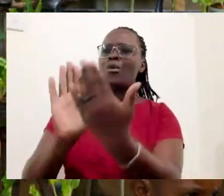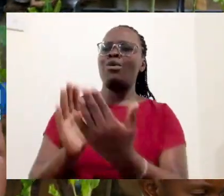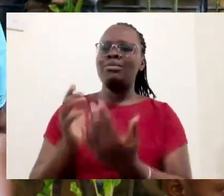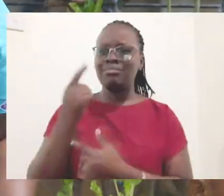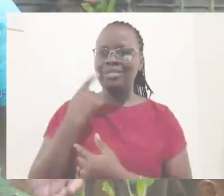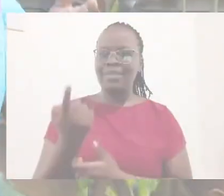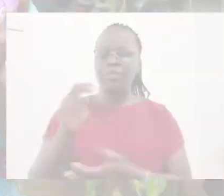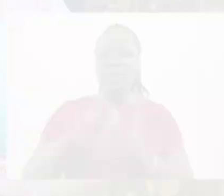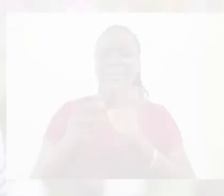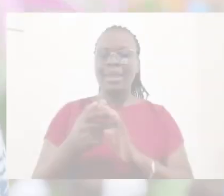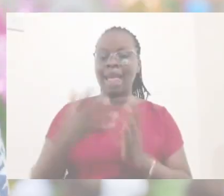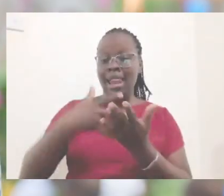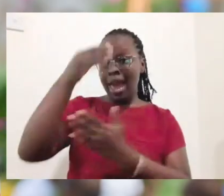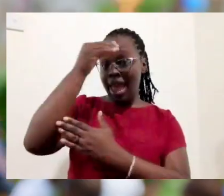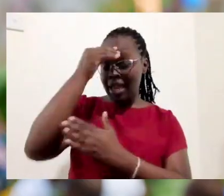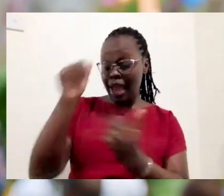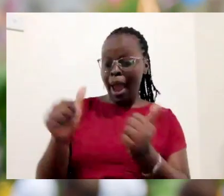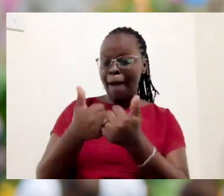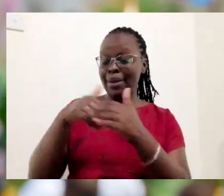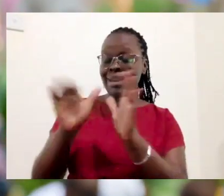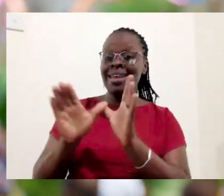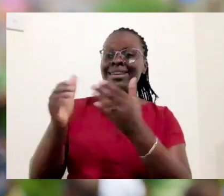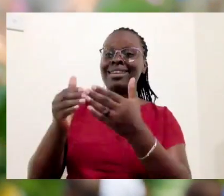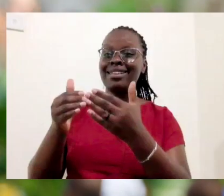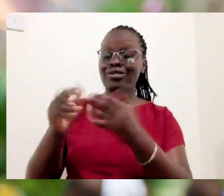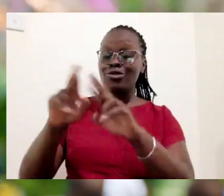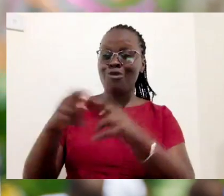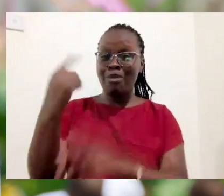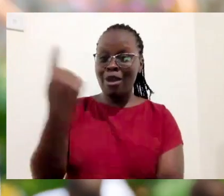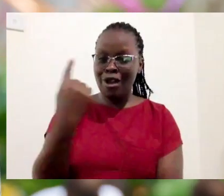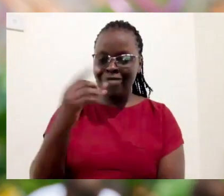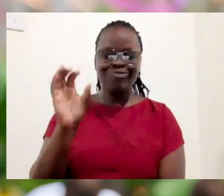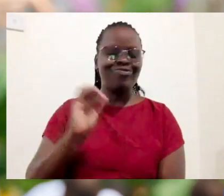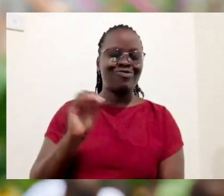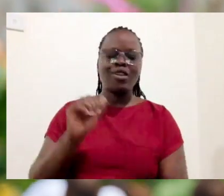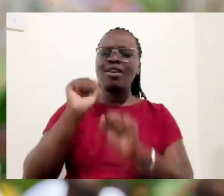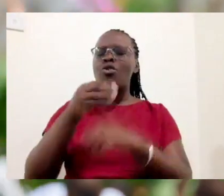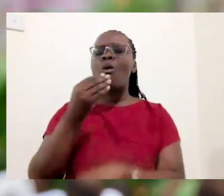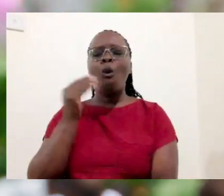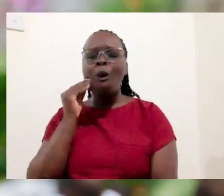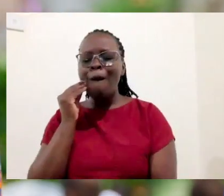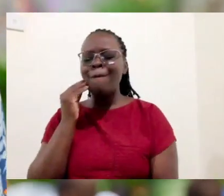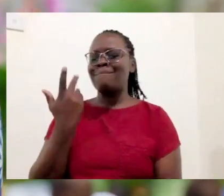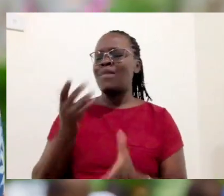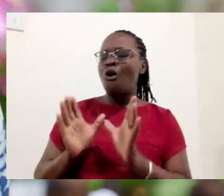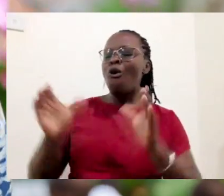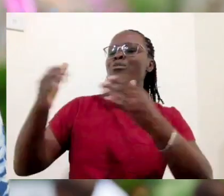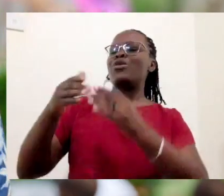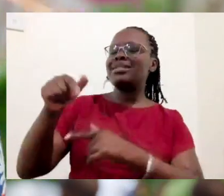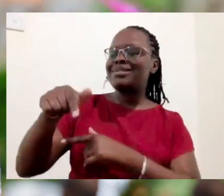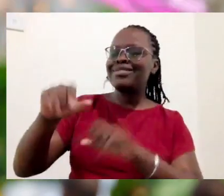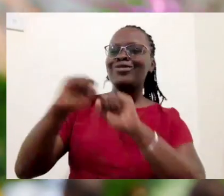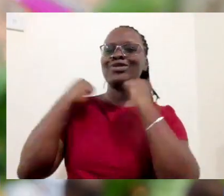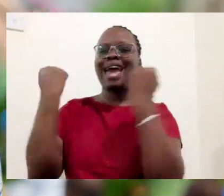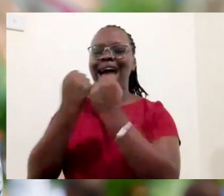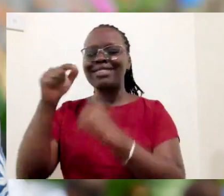Our takeaway today is that learning doesn't just happen in a classroom. It can happen in your homes, communities, and at any age. We hope